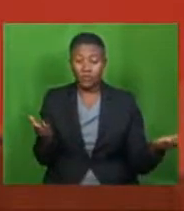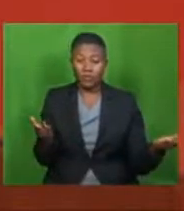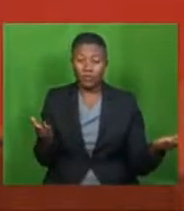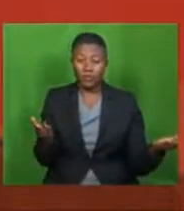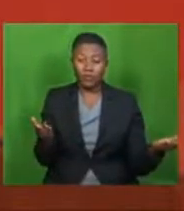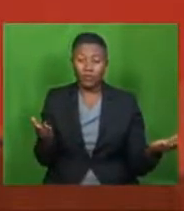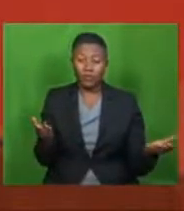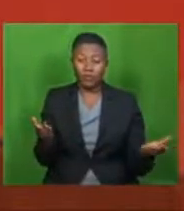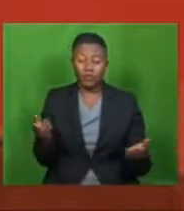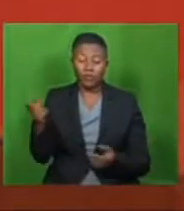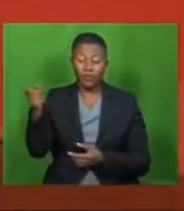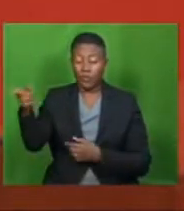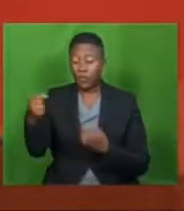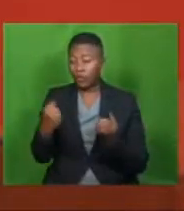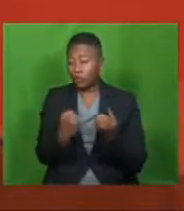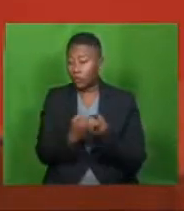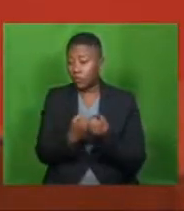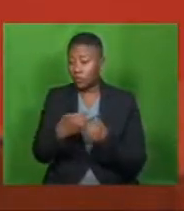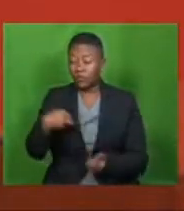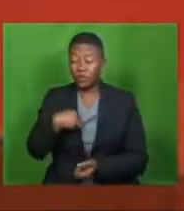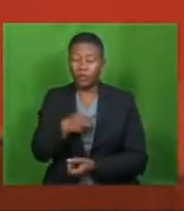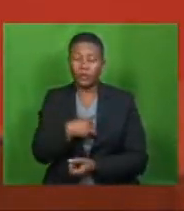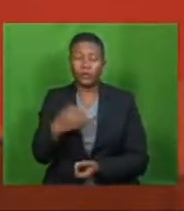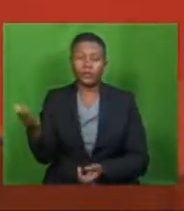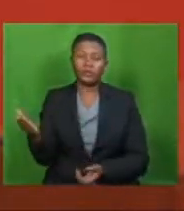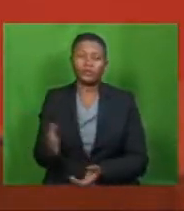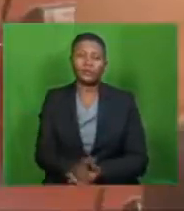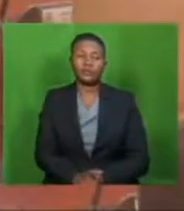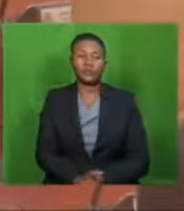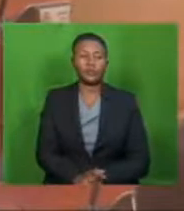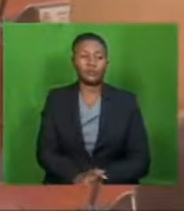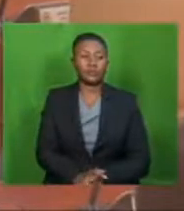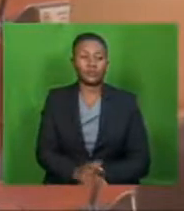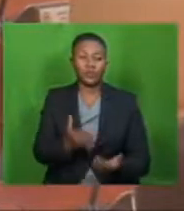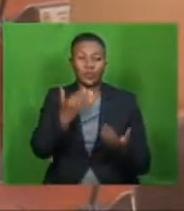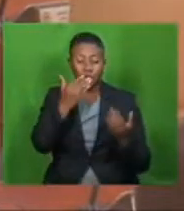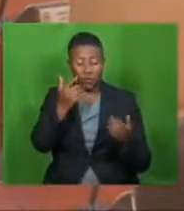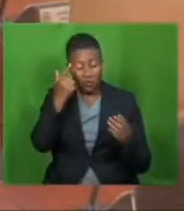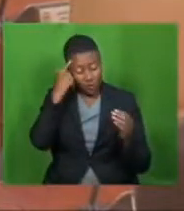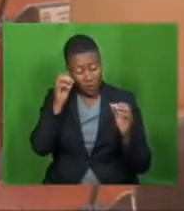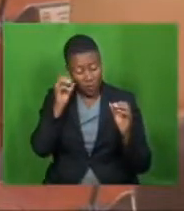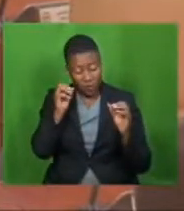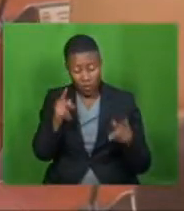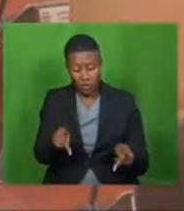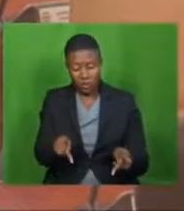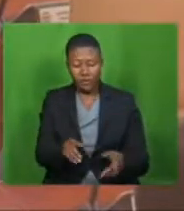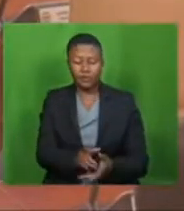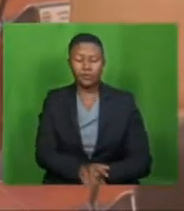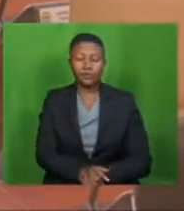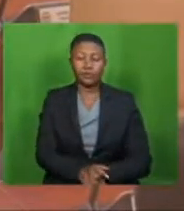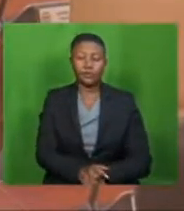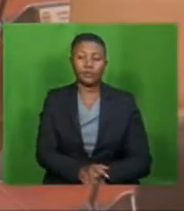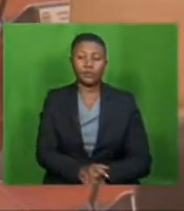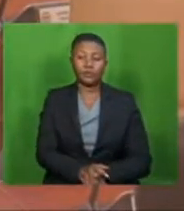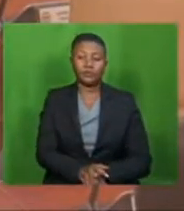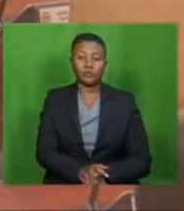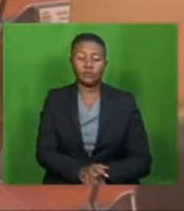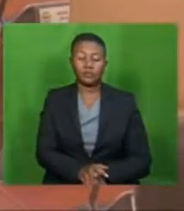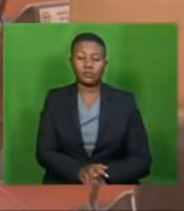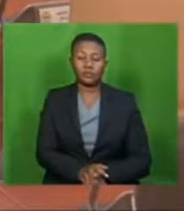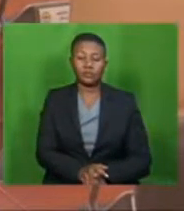So let me start with the ranking of the... Thank you, Mr. Speaker, for the opportunity to contribute. Thank you, Mr.